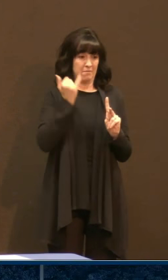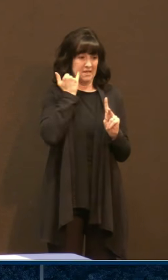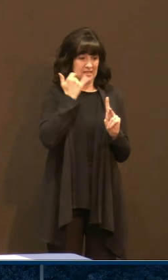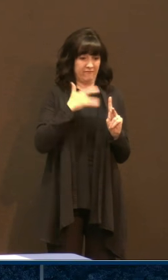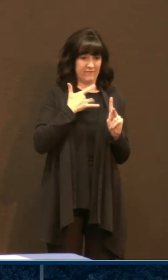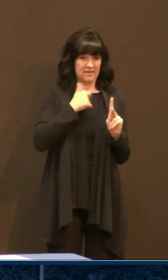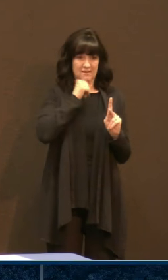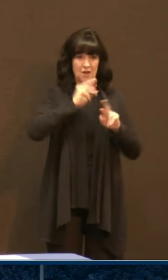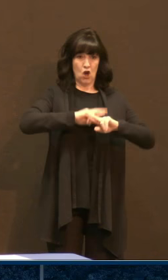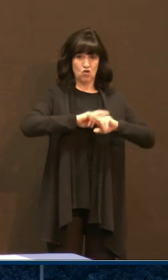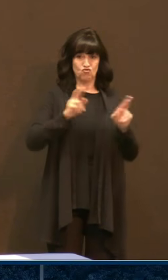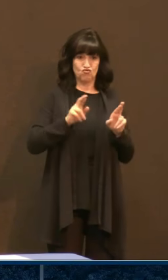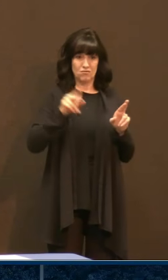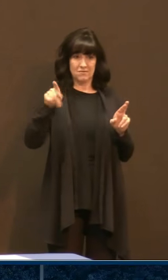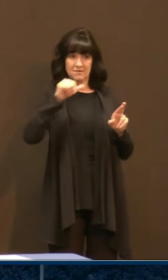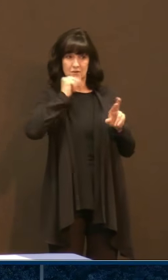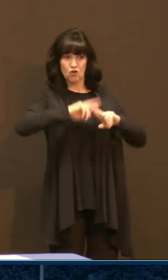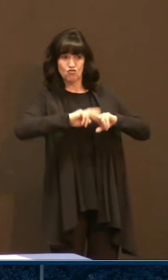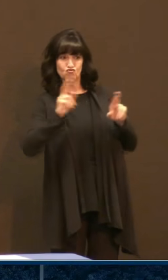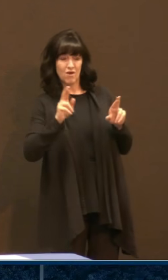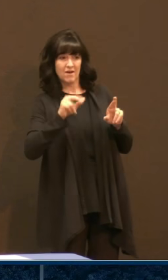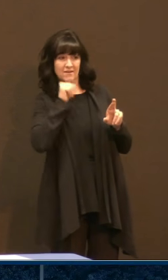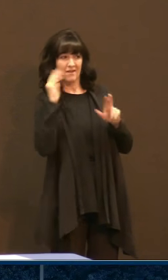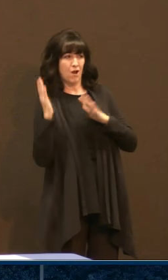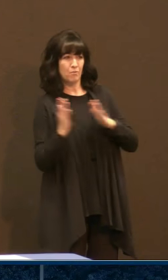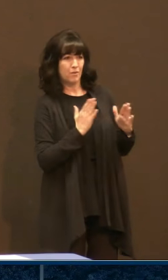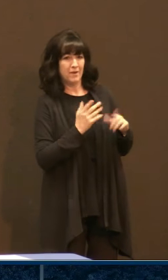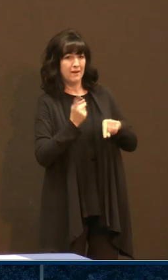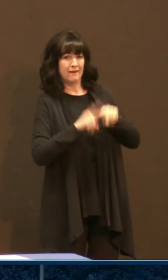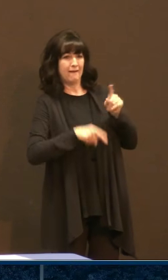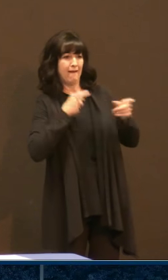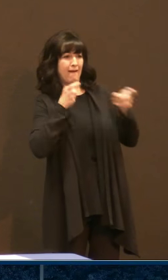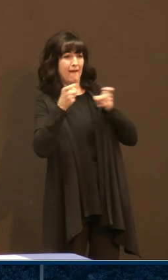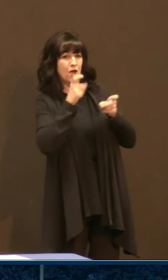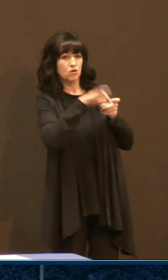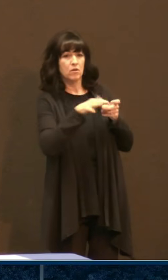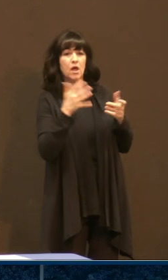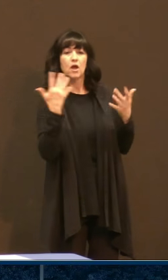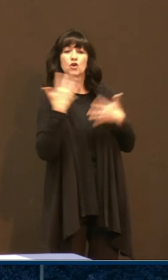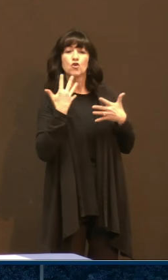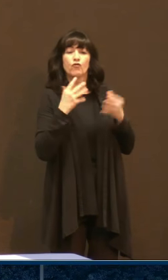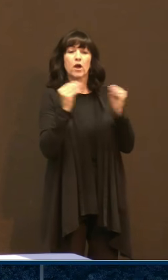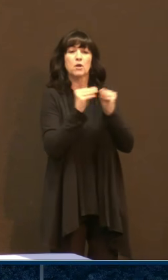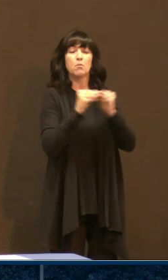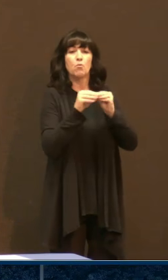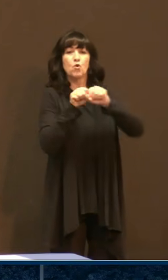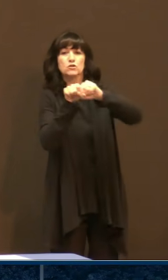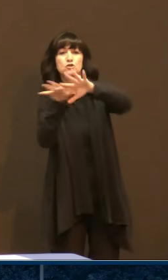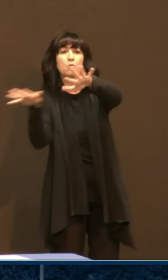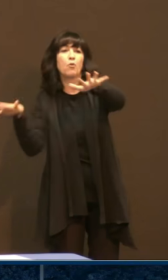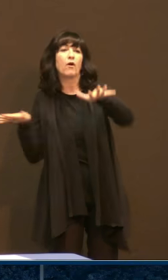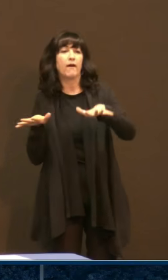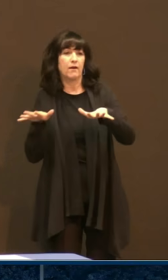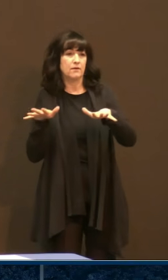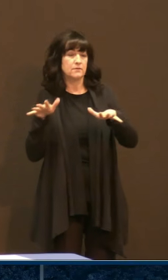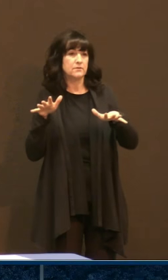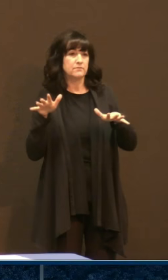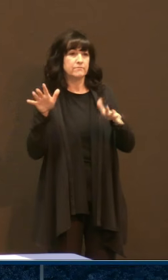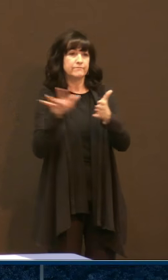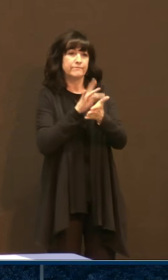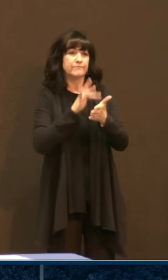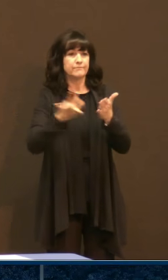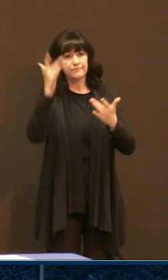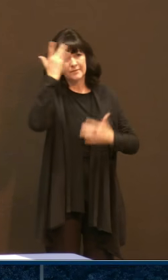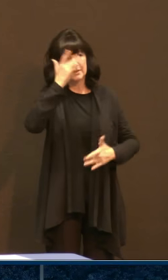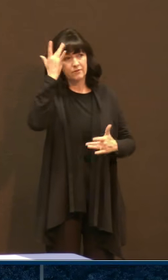ready and prepared, we may see more spread of infection. Just to follow up, to clarify, are